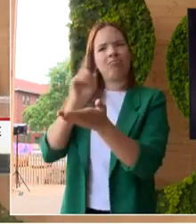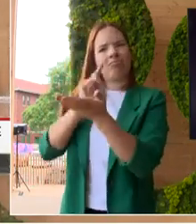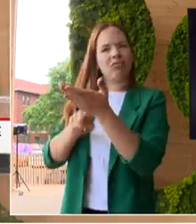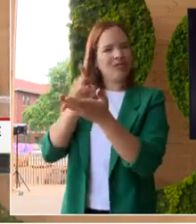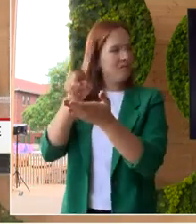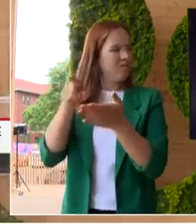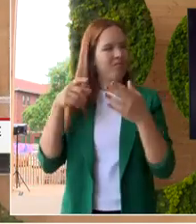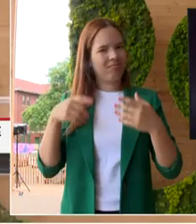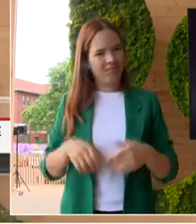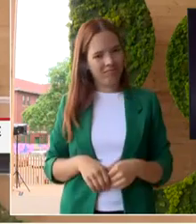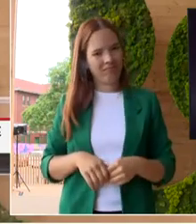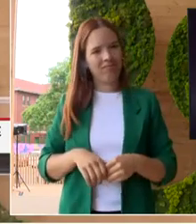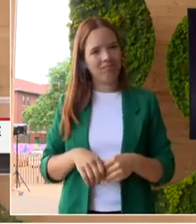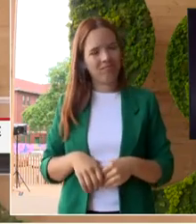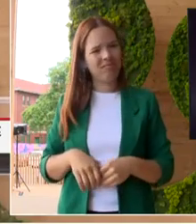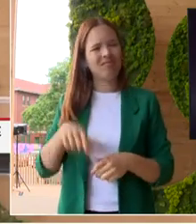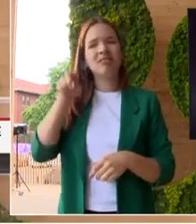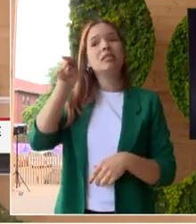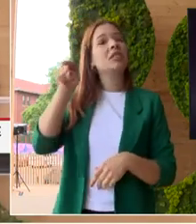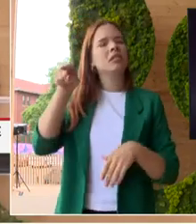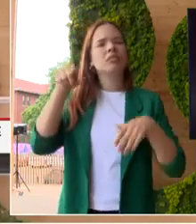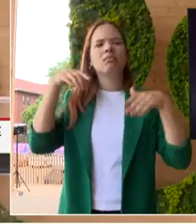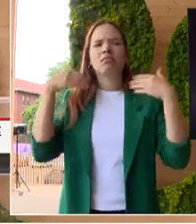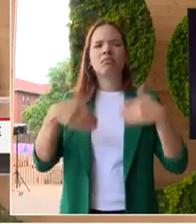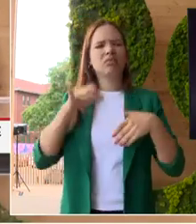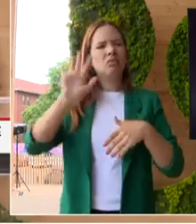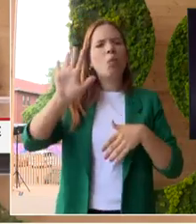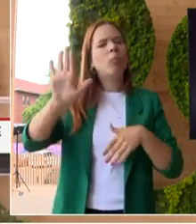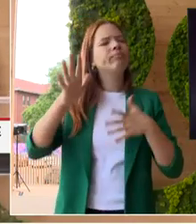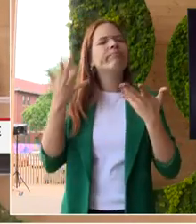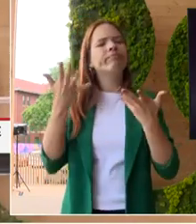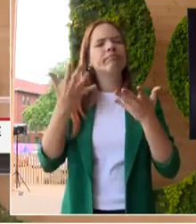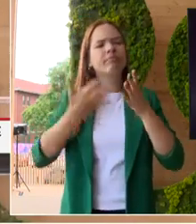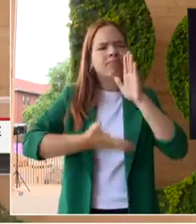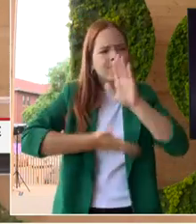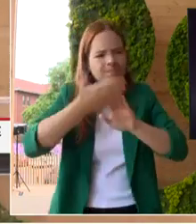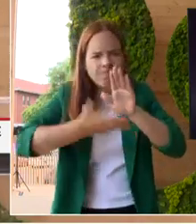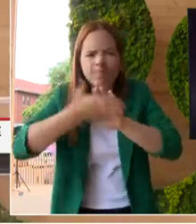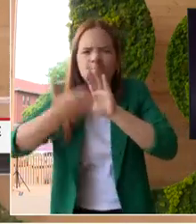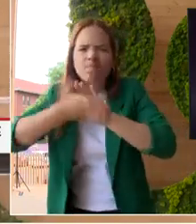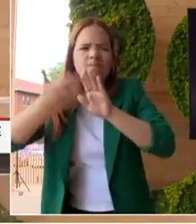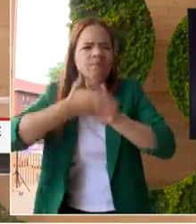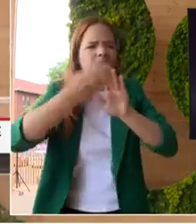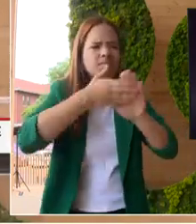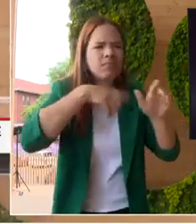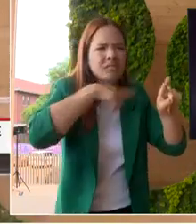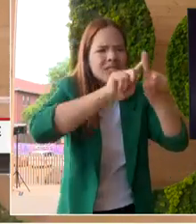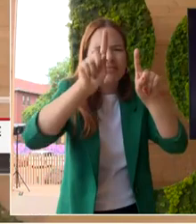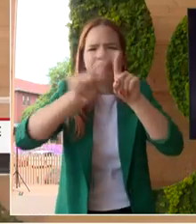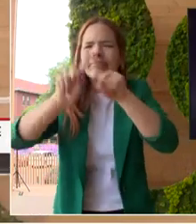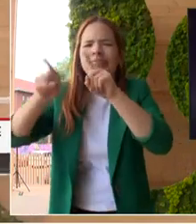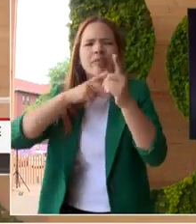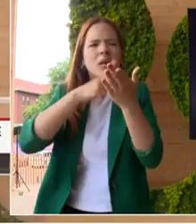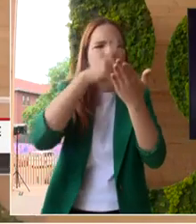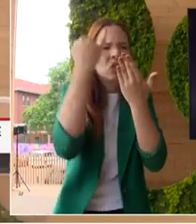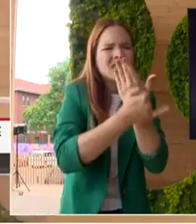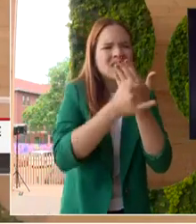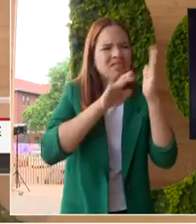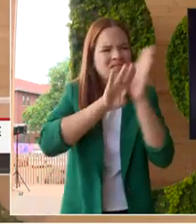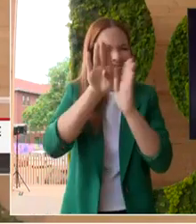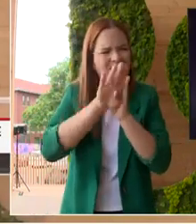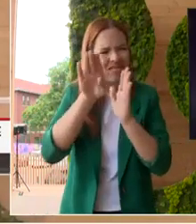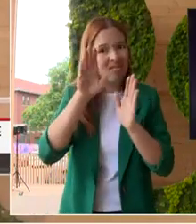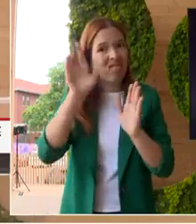Latrina is running our St. Elizabeth East redevelopment. She told you about where